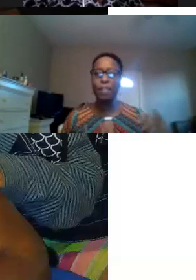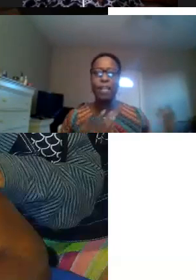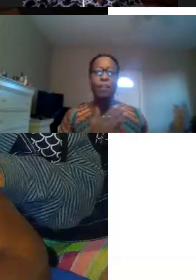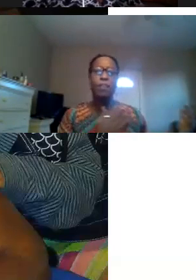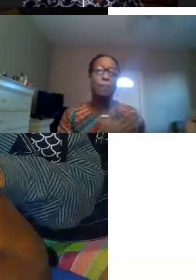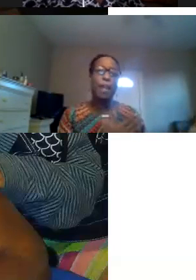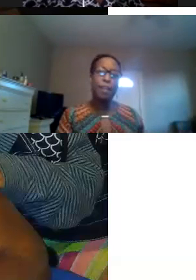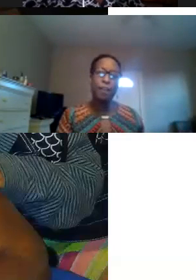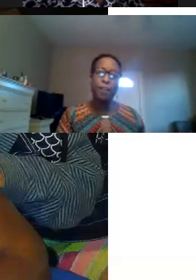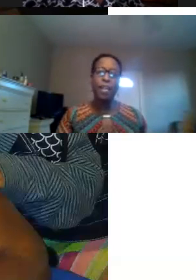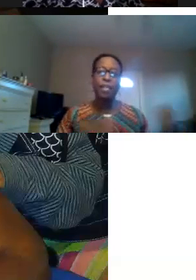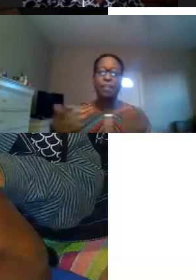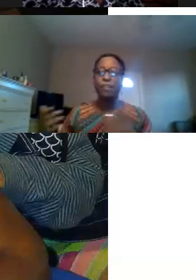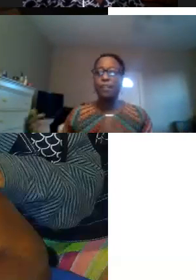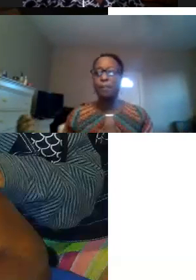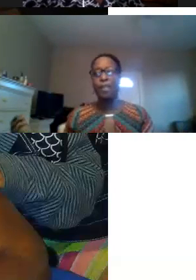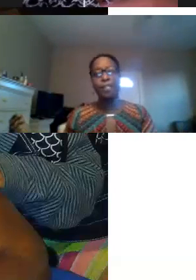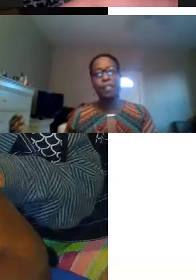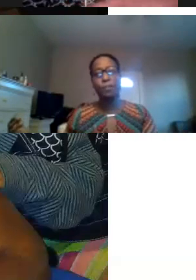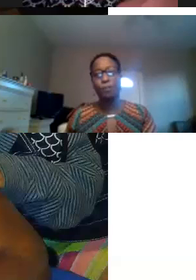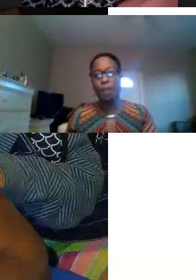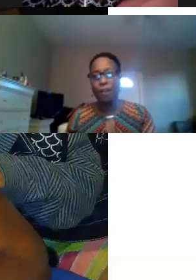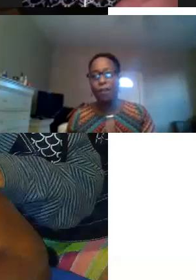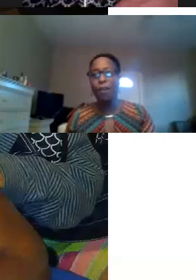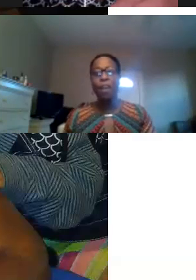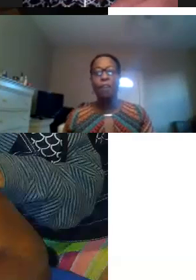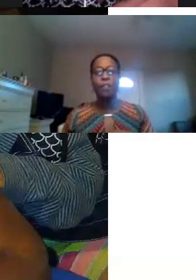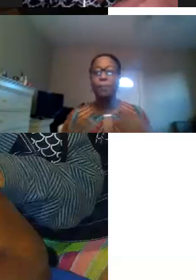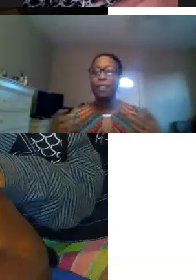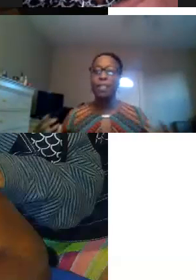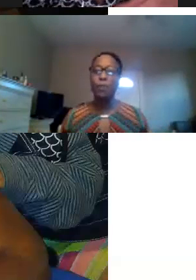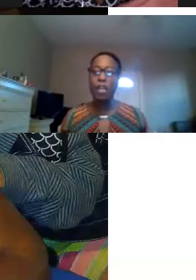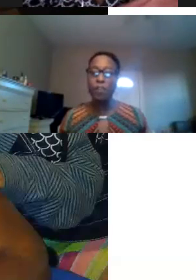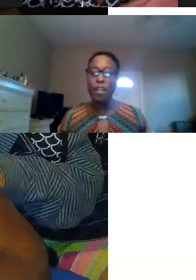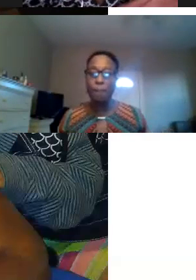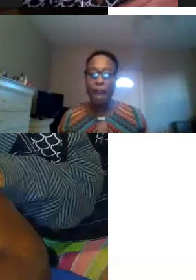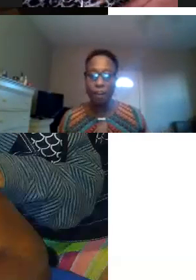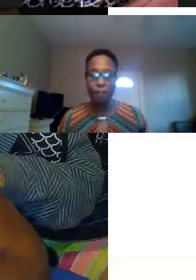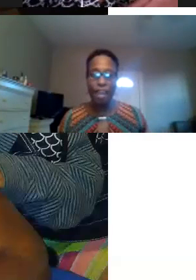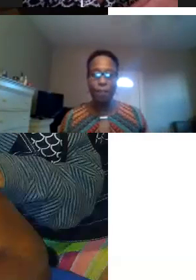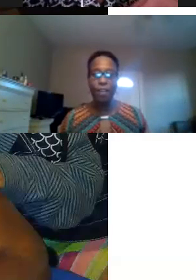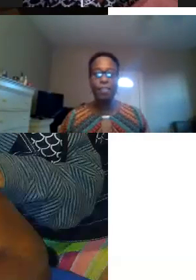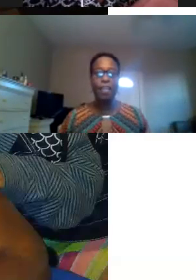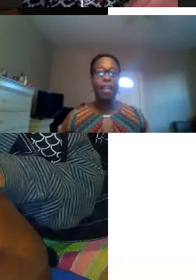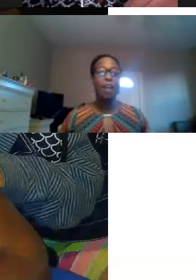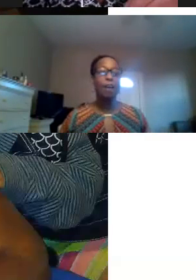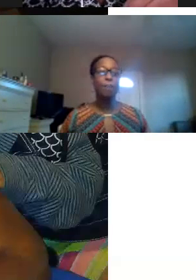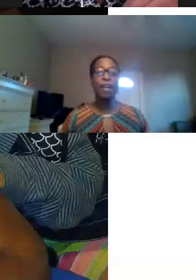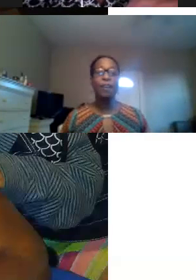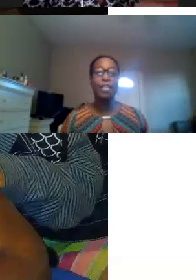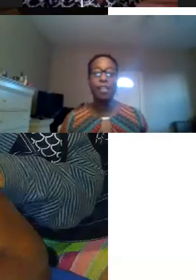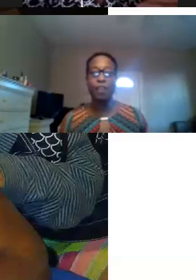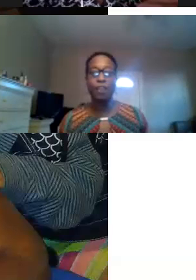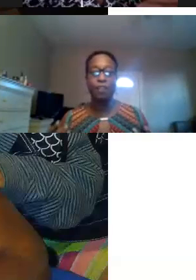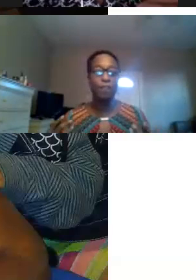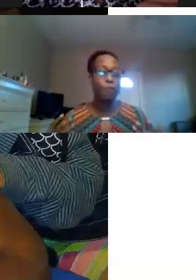rent because I know that I'm not covered, and then there's going to be this huge bill for something that's really, really minor, right? Because not